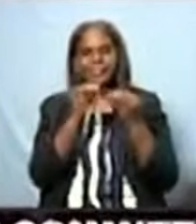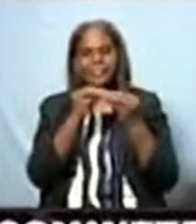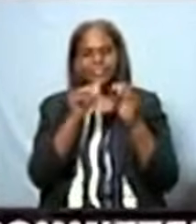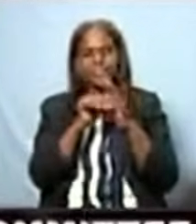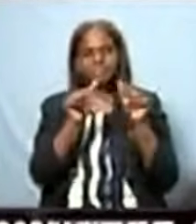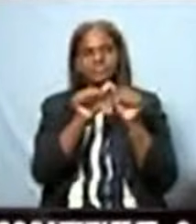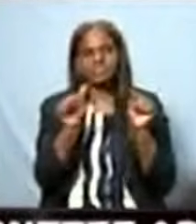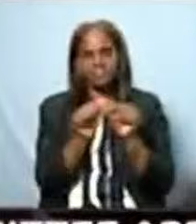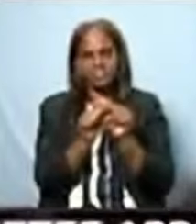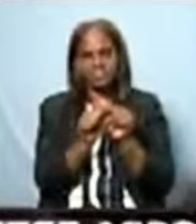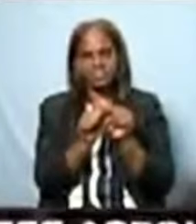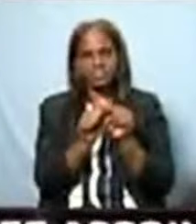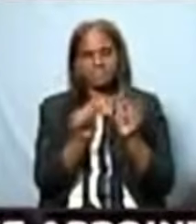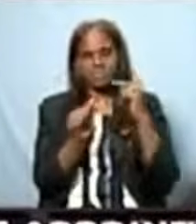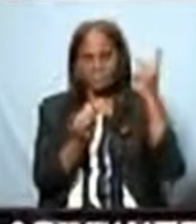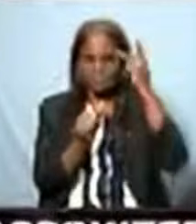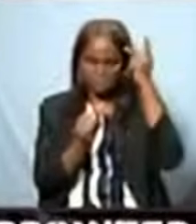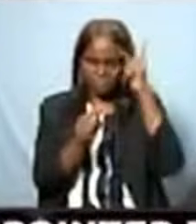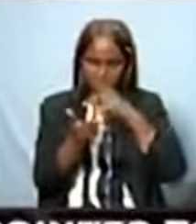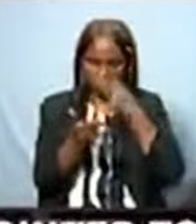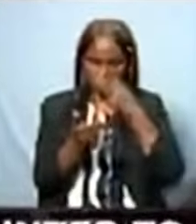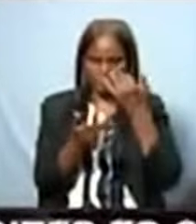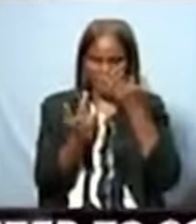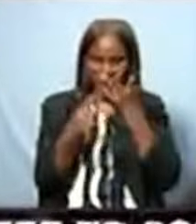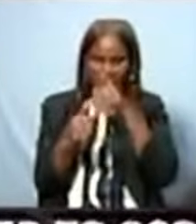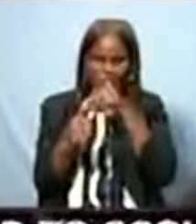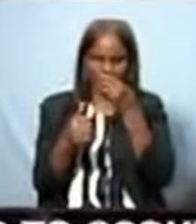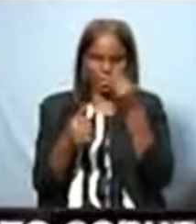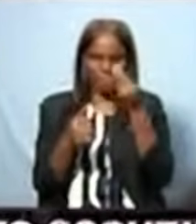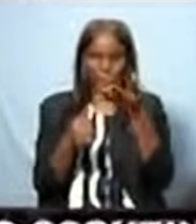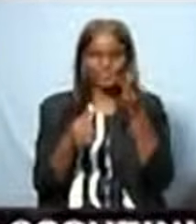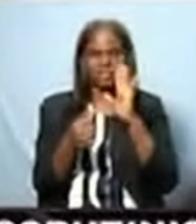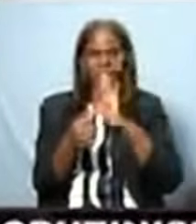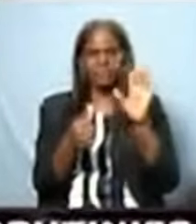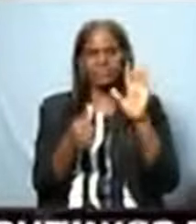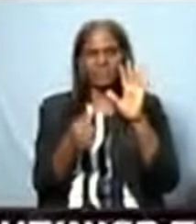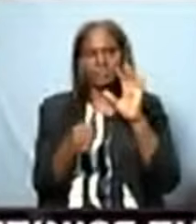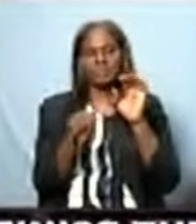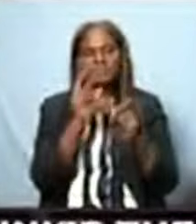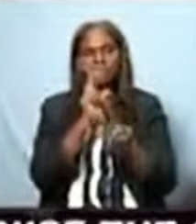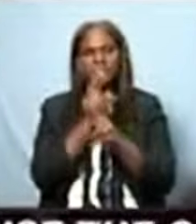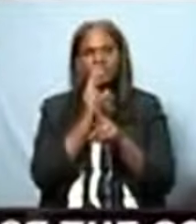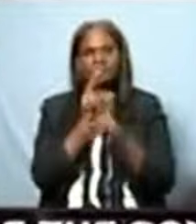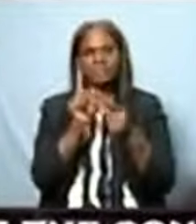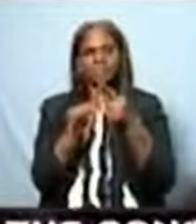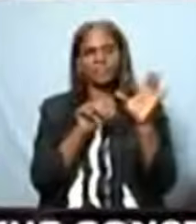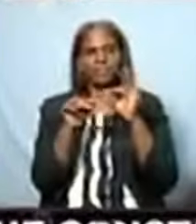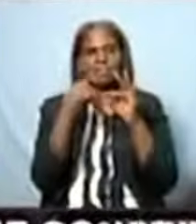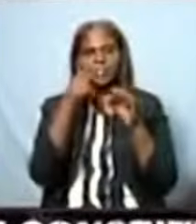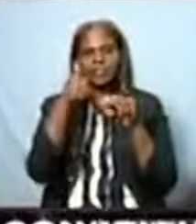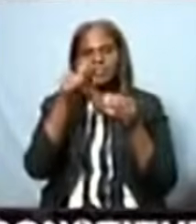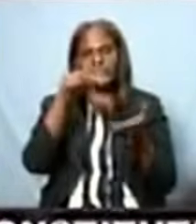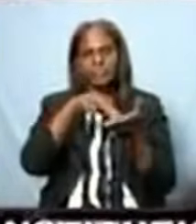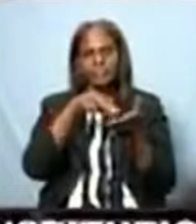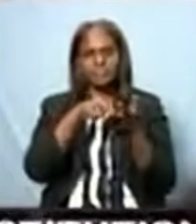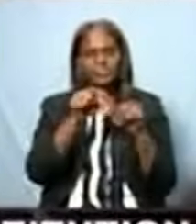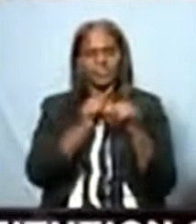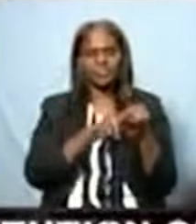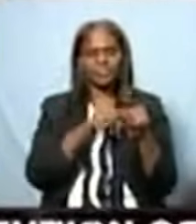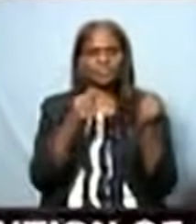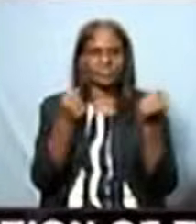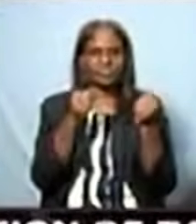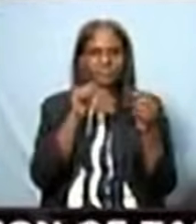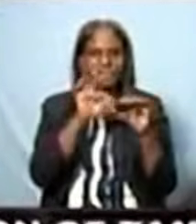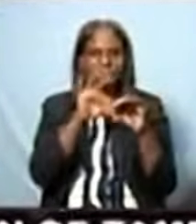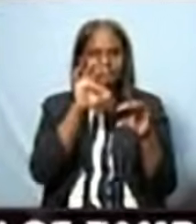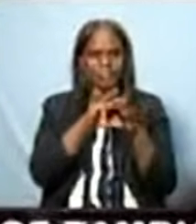particular area, and the political party should be given the right to choose who should stand and be subjected